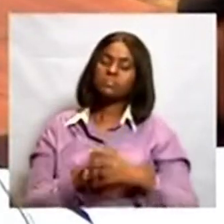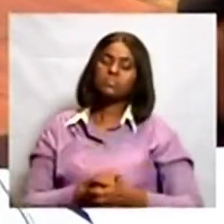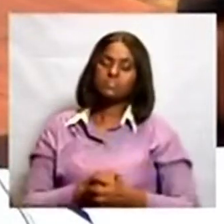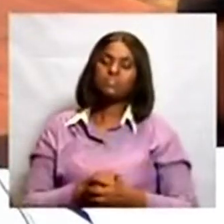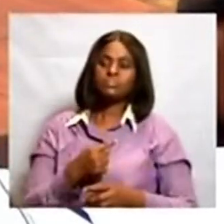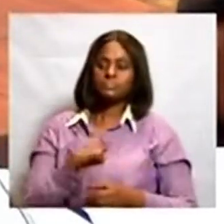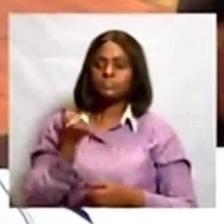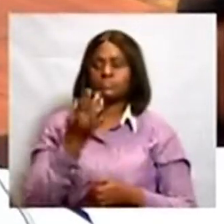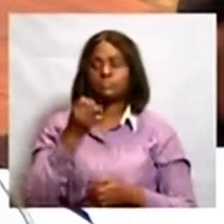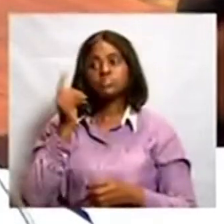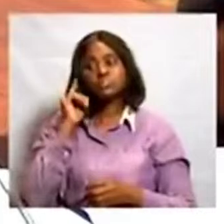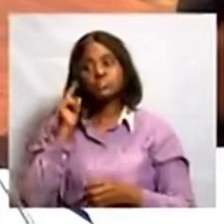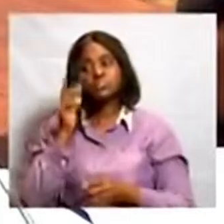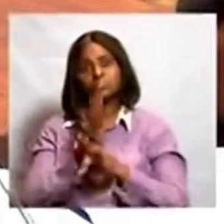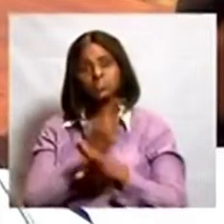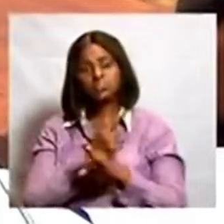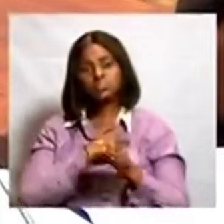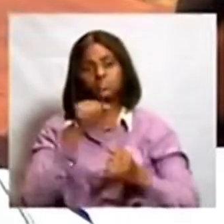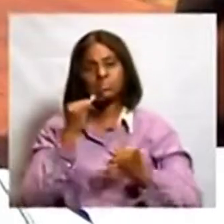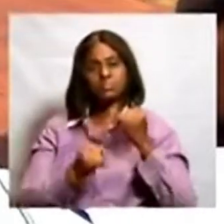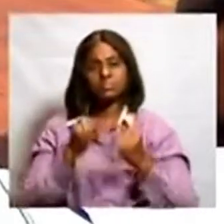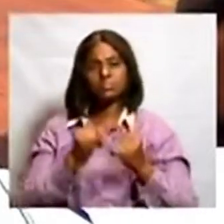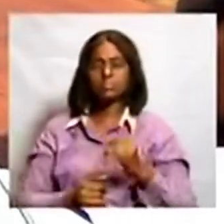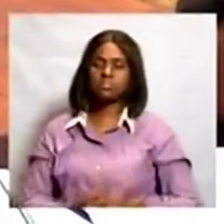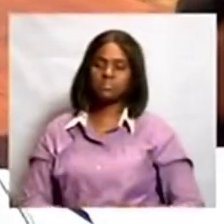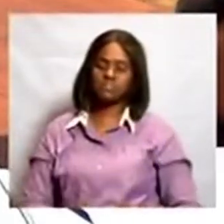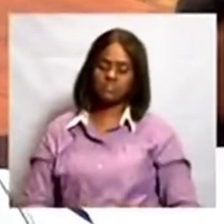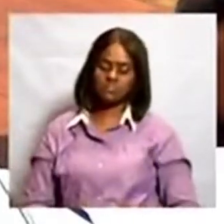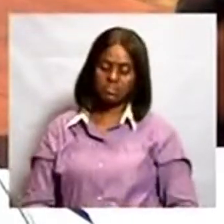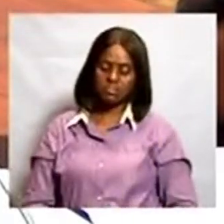So I want to hear your reaction before I come to Honorable Mzingiri.